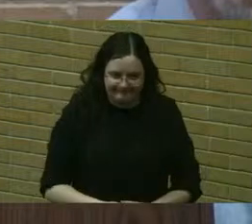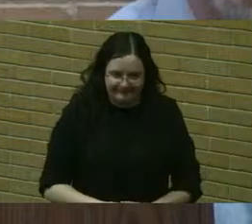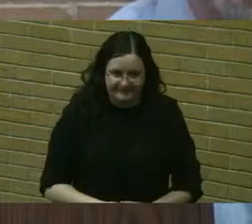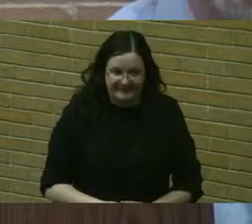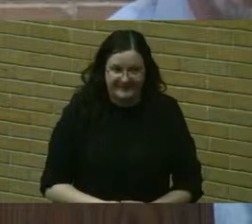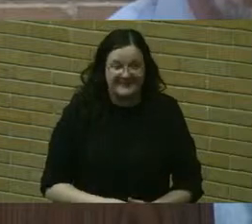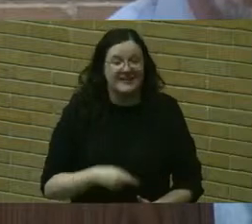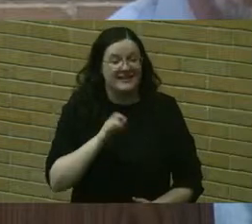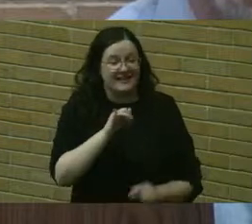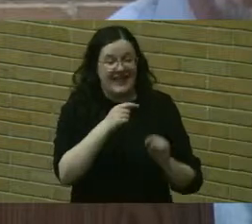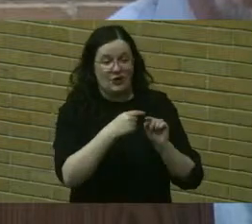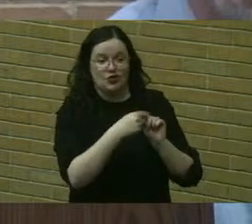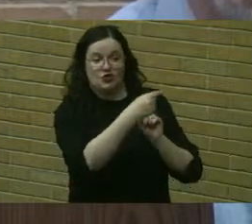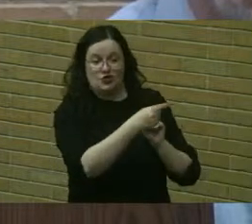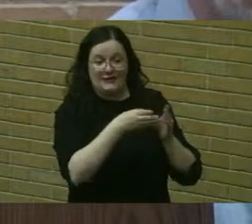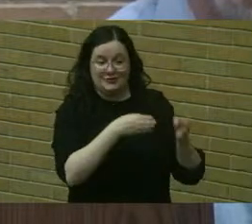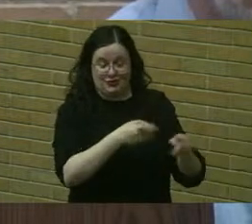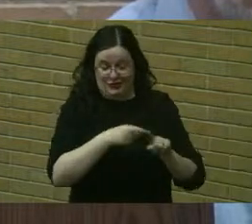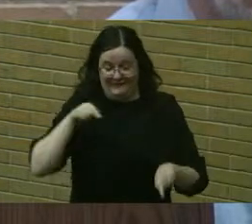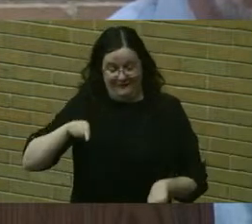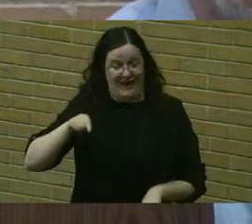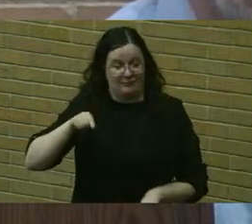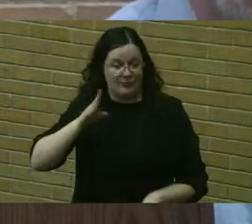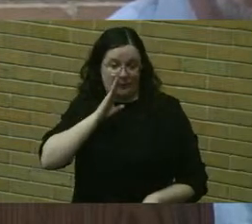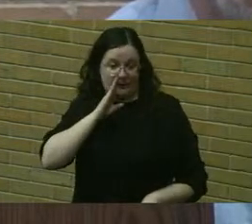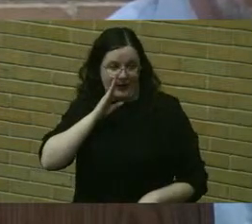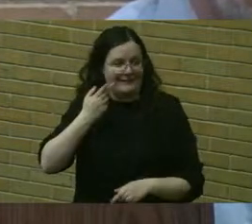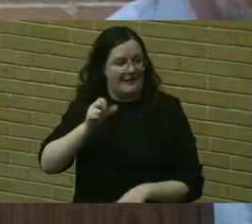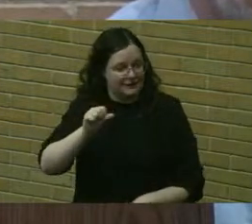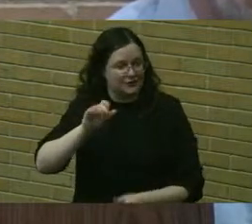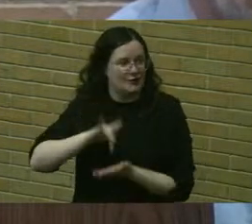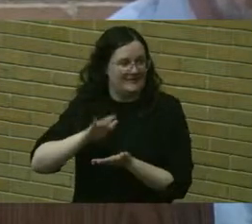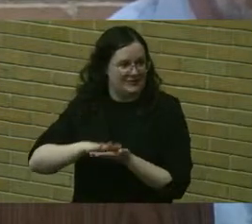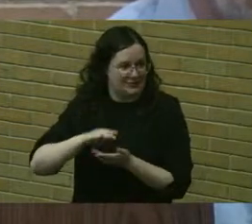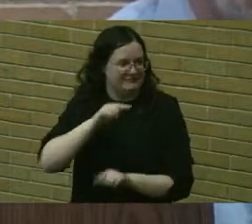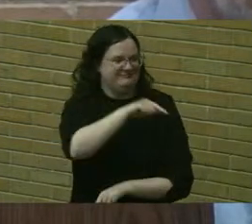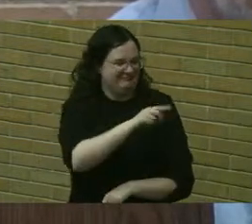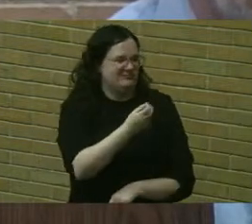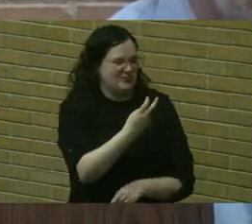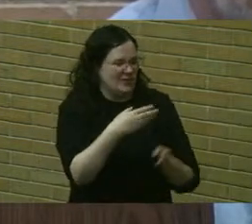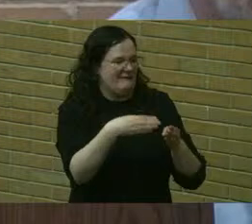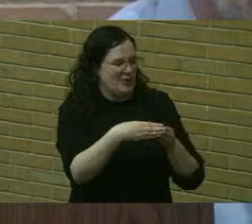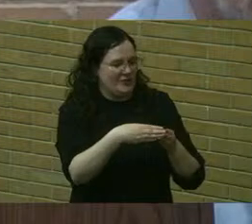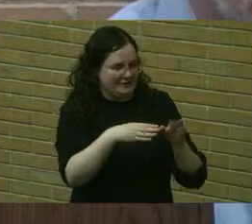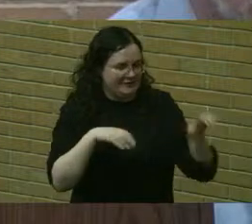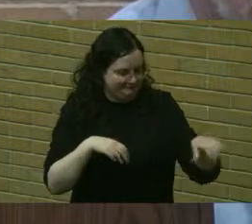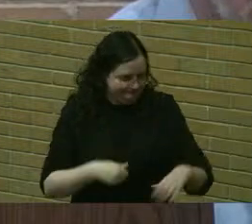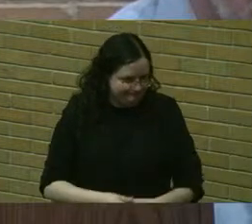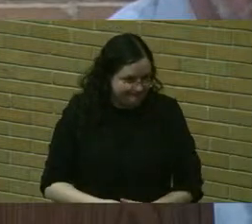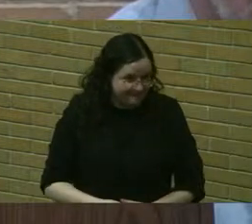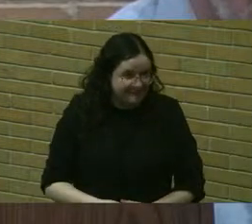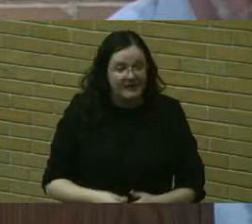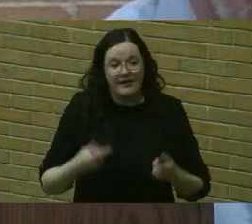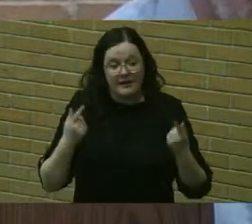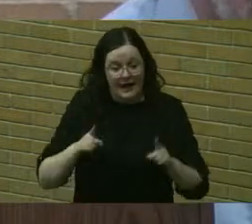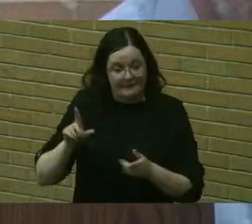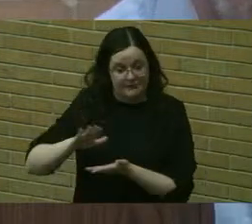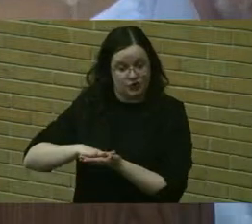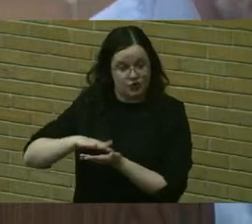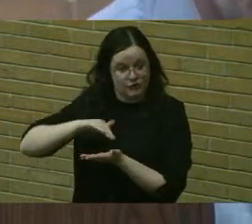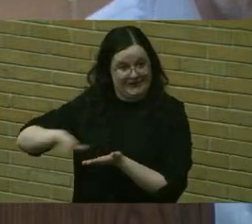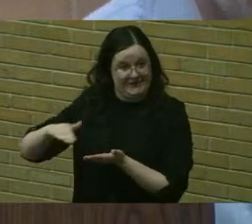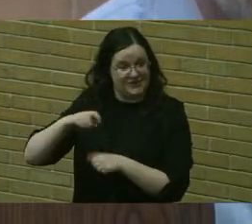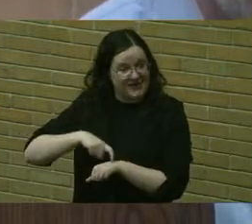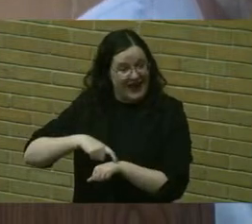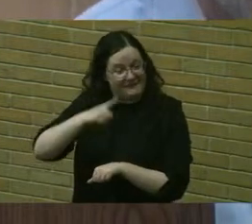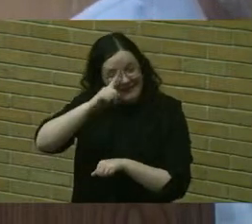street, as we know, from Brighton High School and middle school. At dismissal time, so imagine